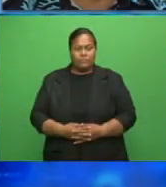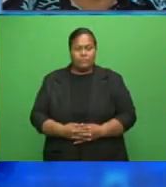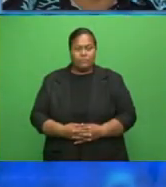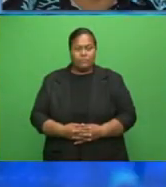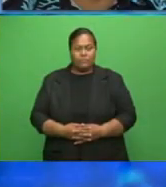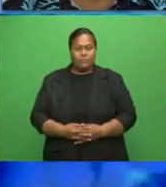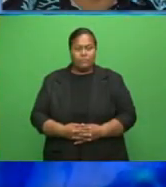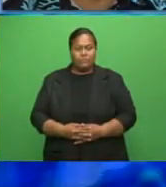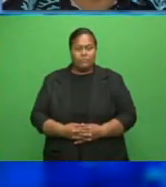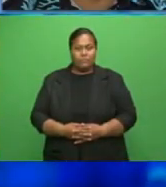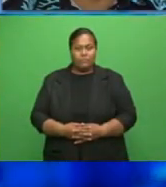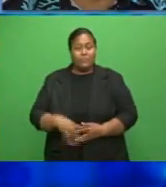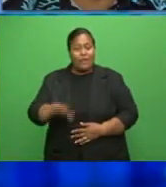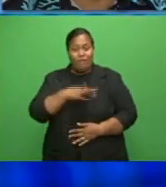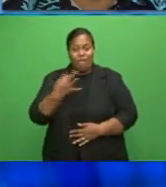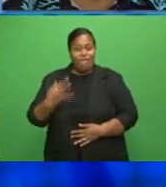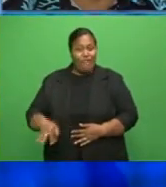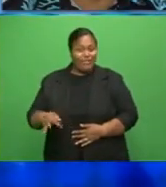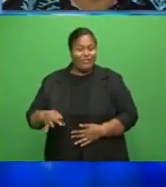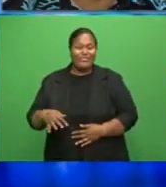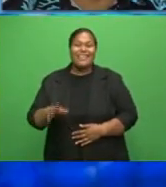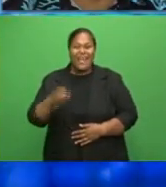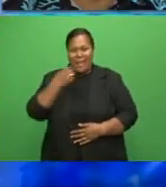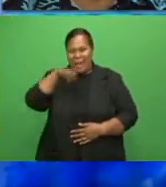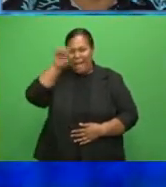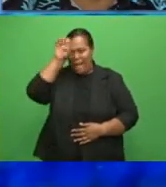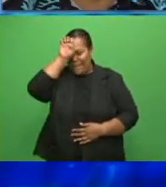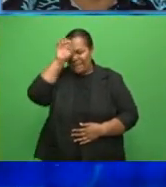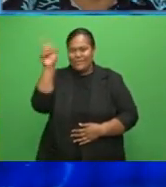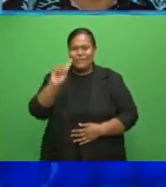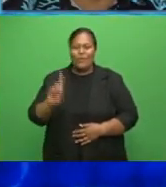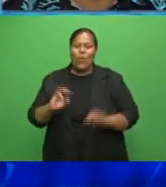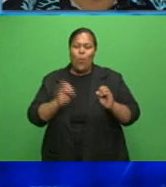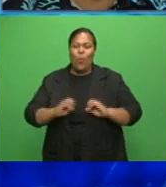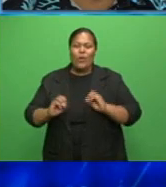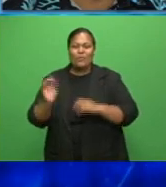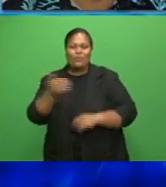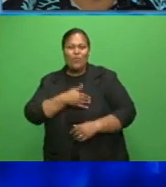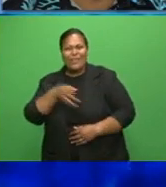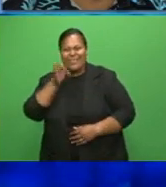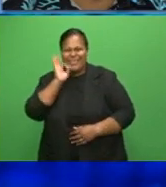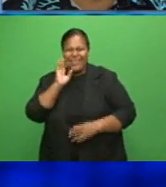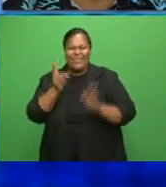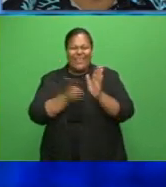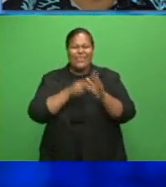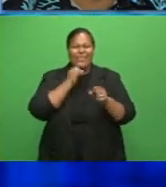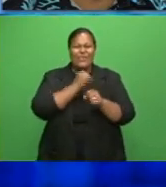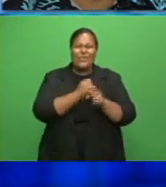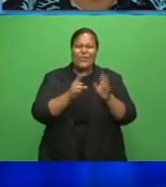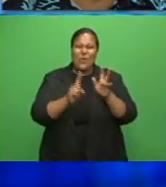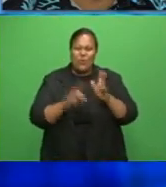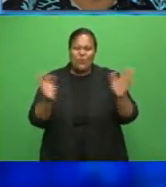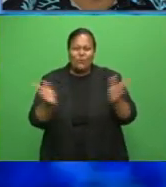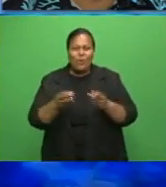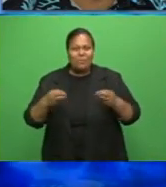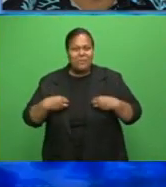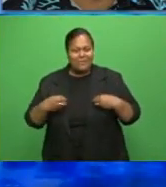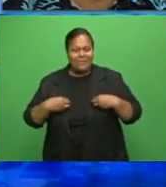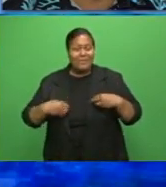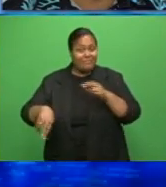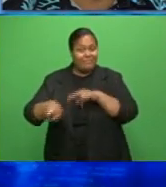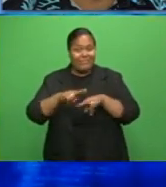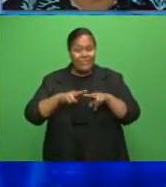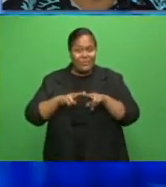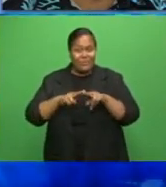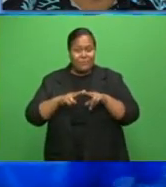The French embassy today organized a morning tea with non-governmental organizations and corporate businesses in Fiji. The aim of the